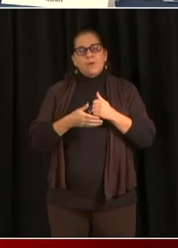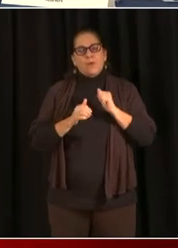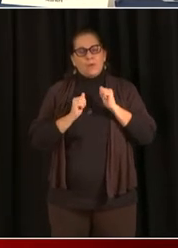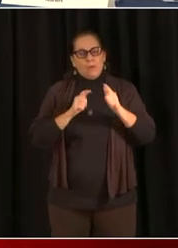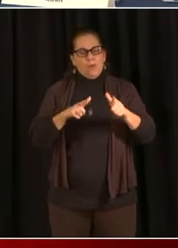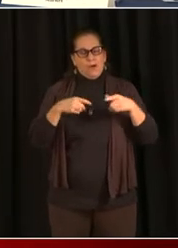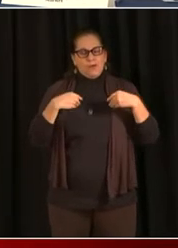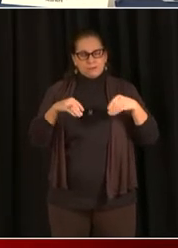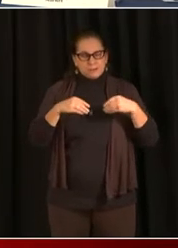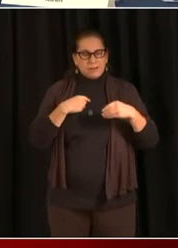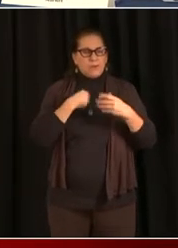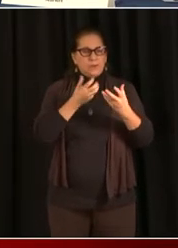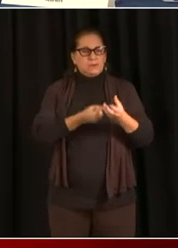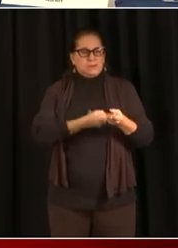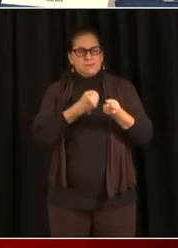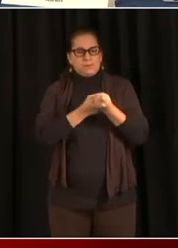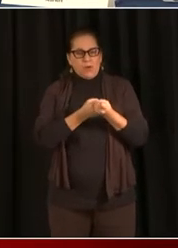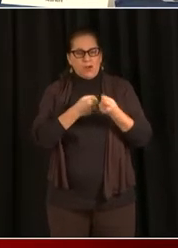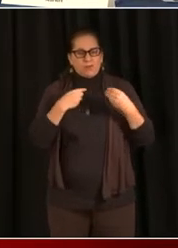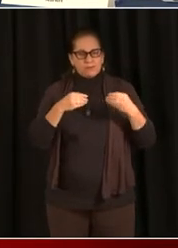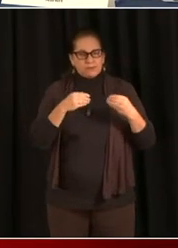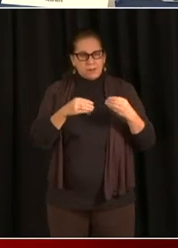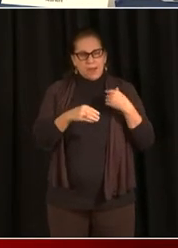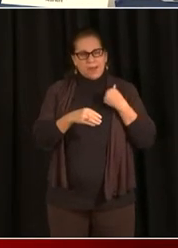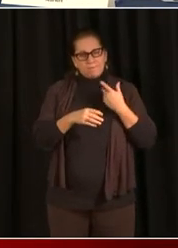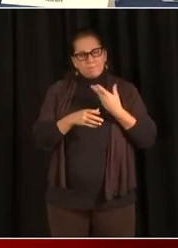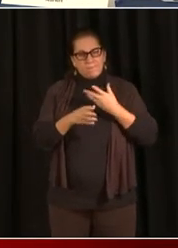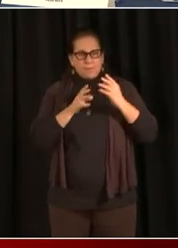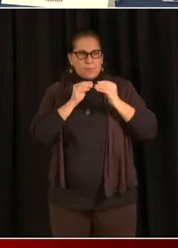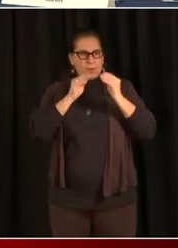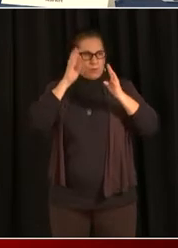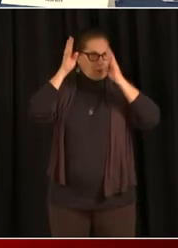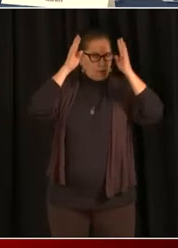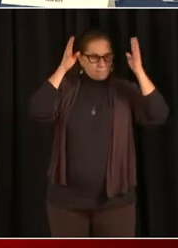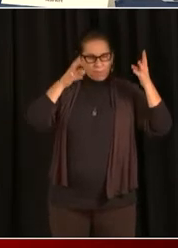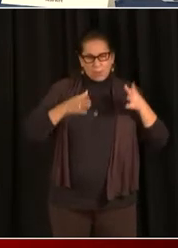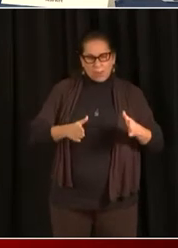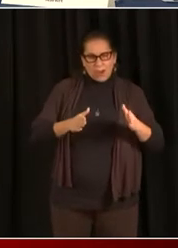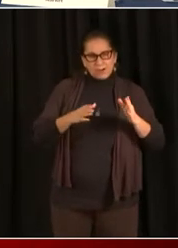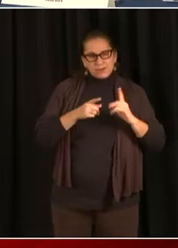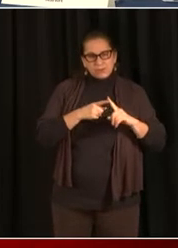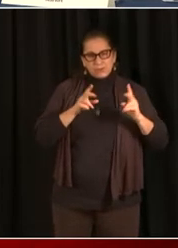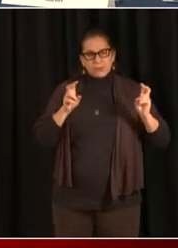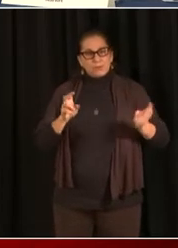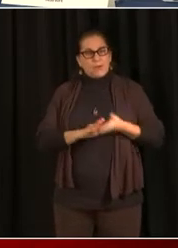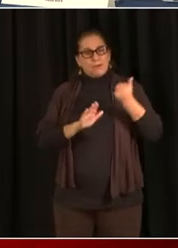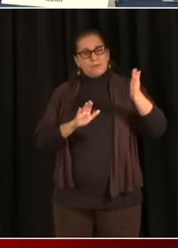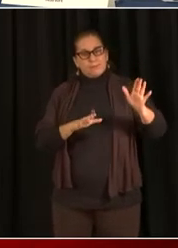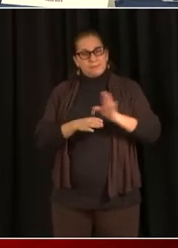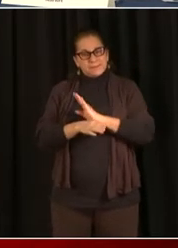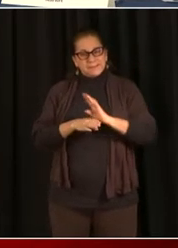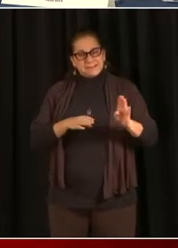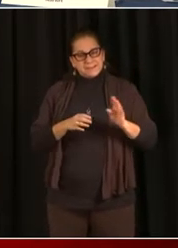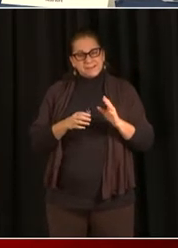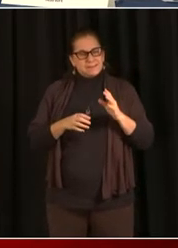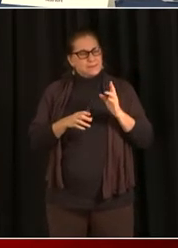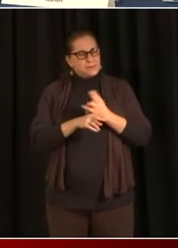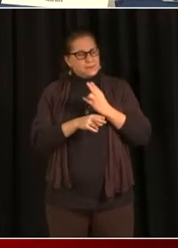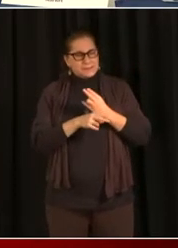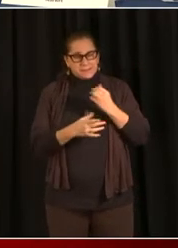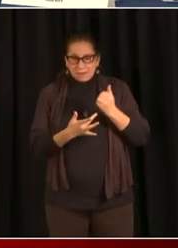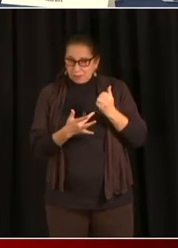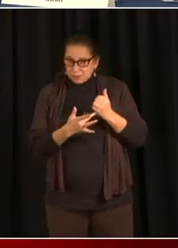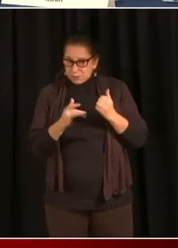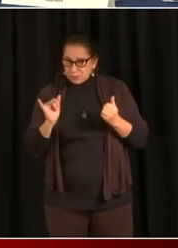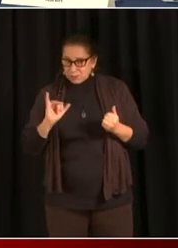those are some of the things that we've also been focusing a lot on. And a lot of that comes through technology solutions. So we've spent an enormous amount of